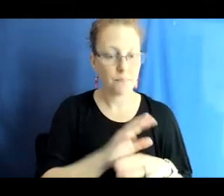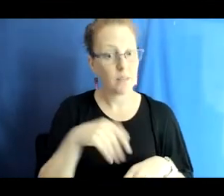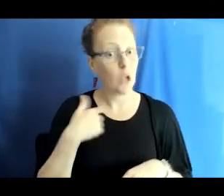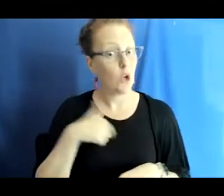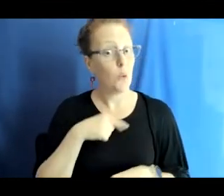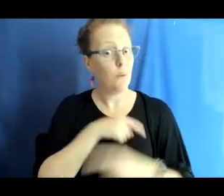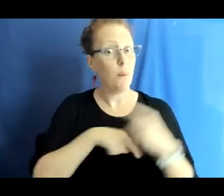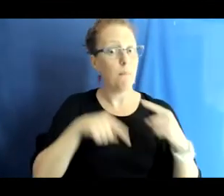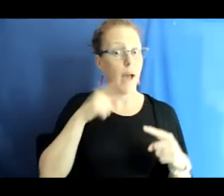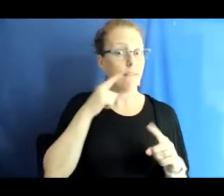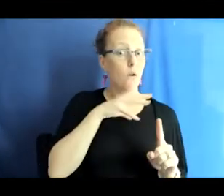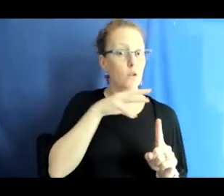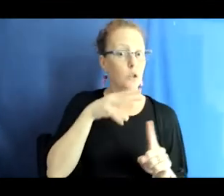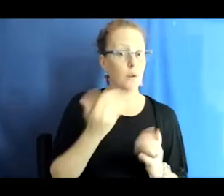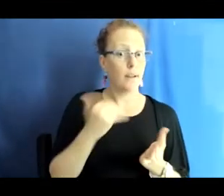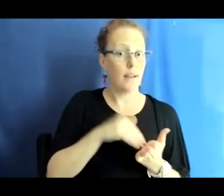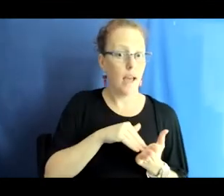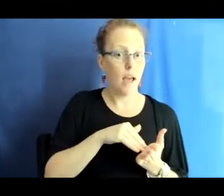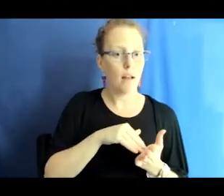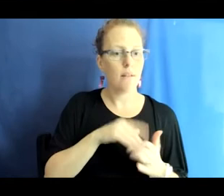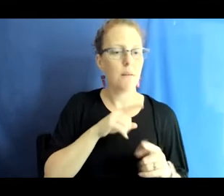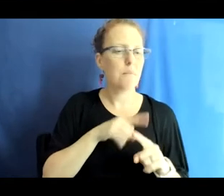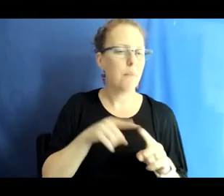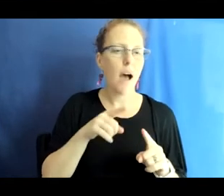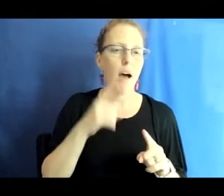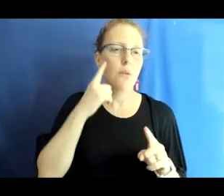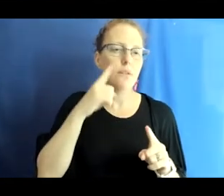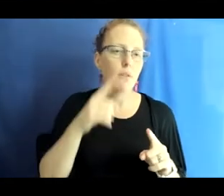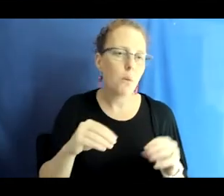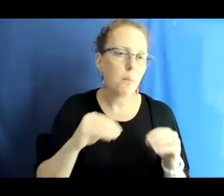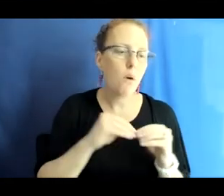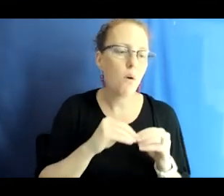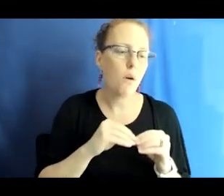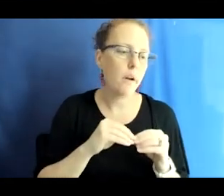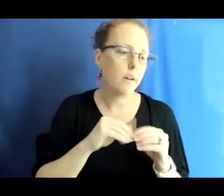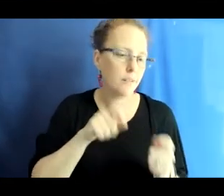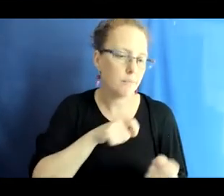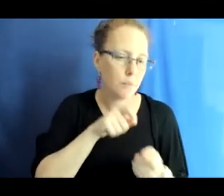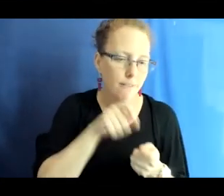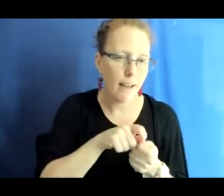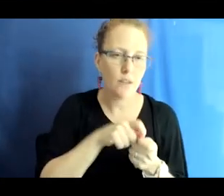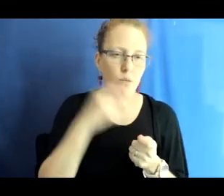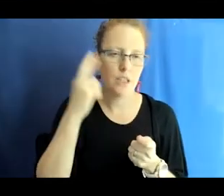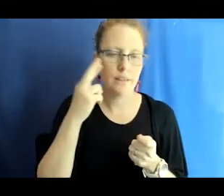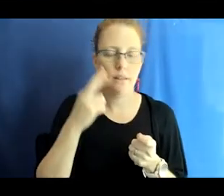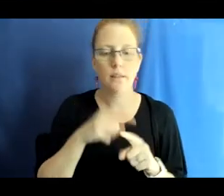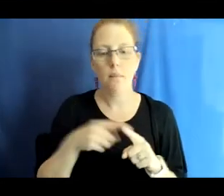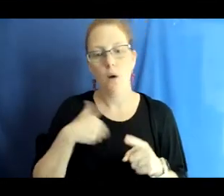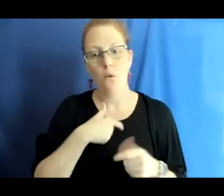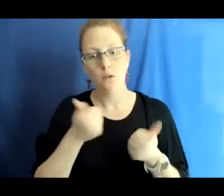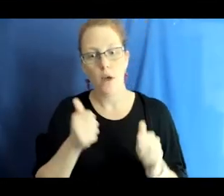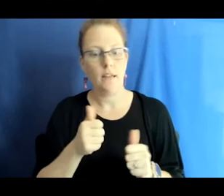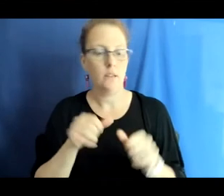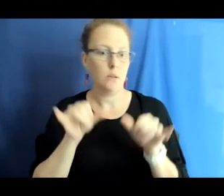reshoot some stuff, but that was more like for pure like aesthetic reasons, but we tried to stay true to that process as much as possible.